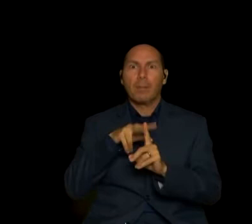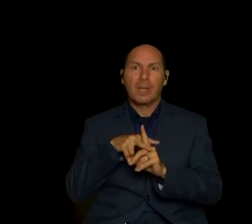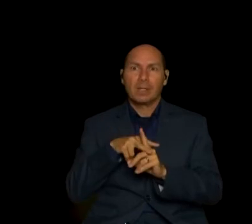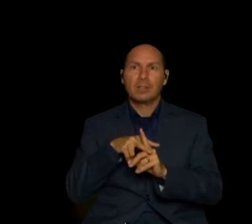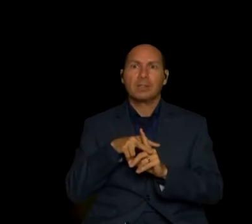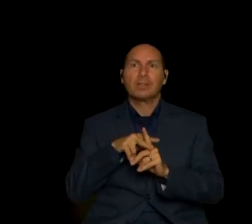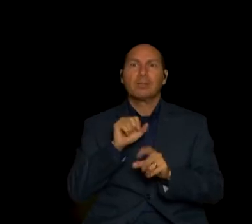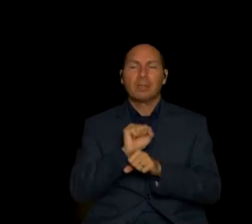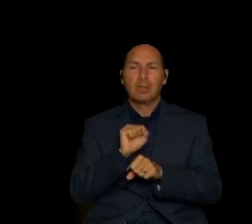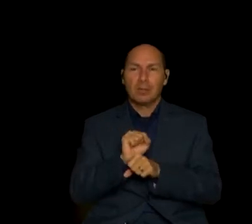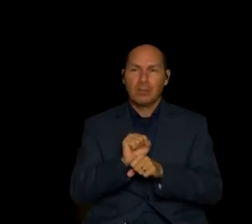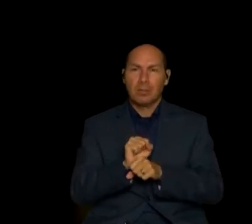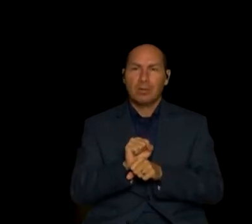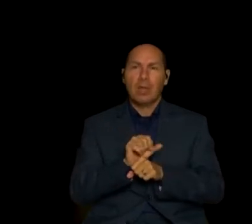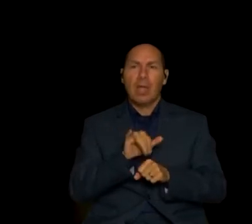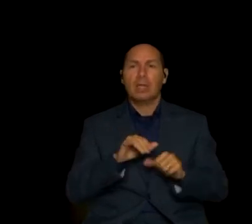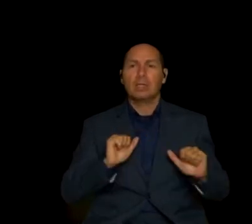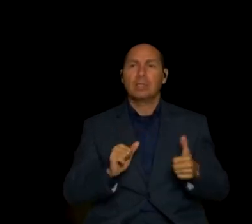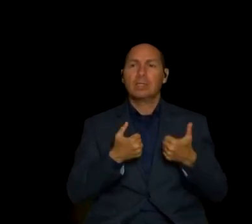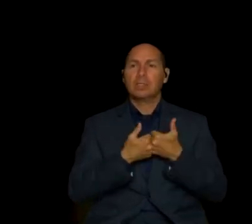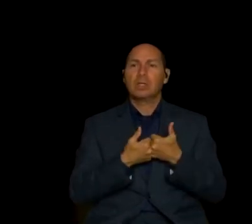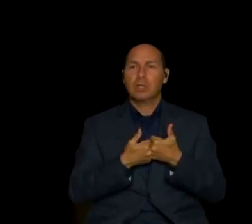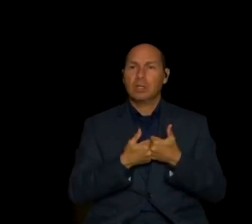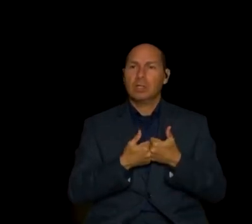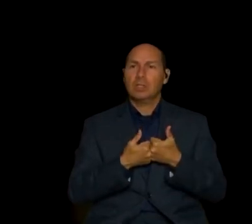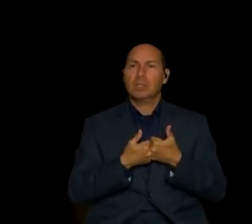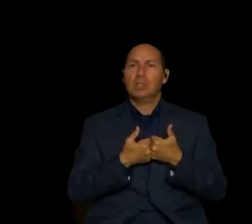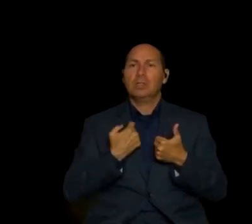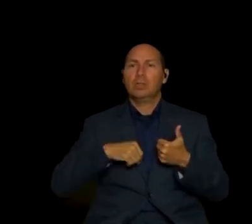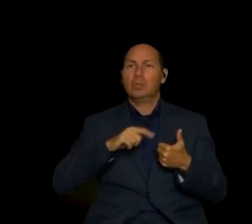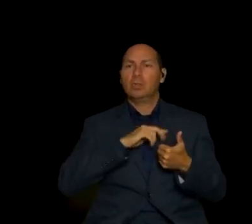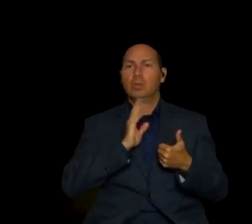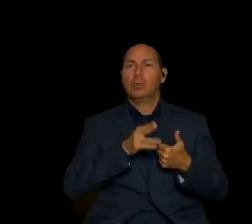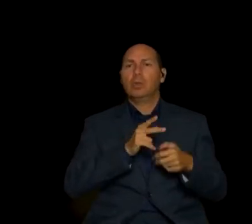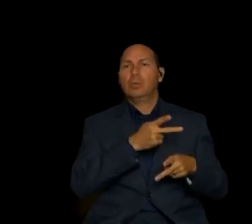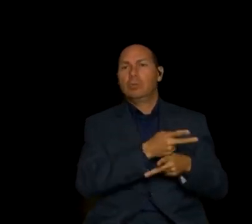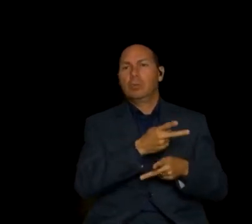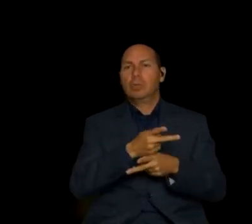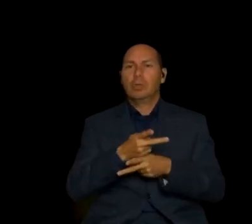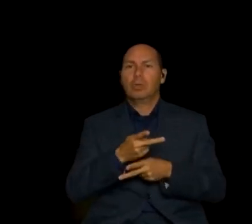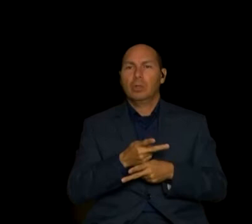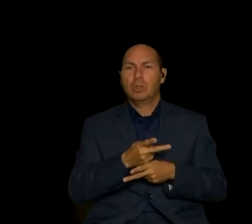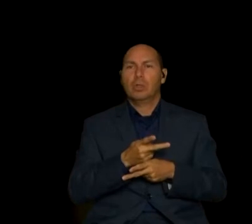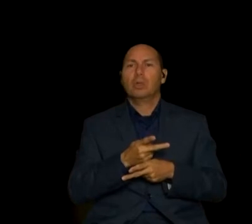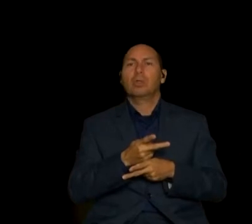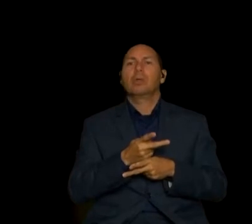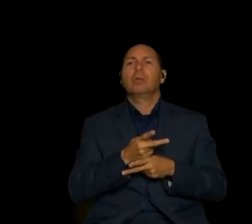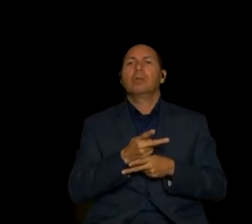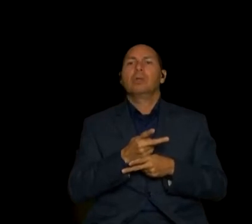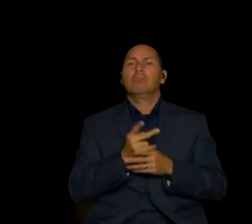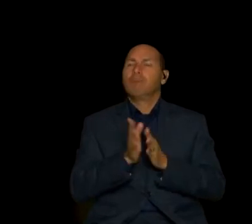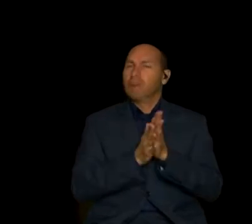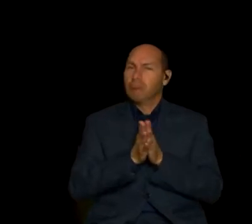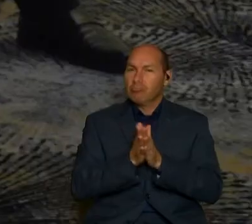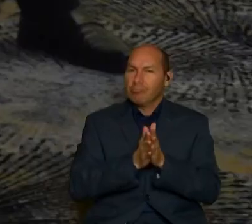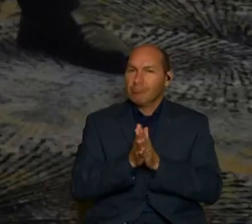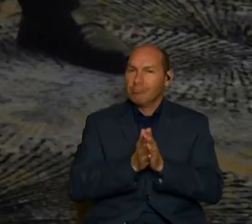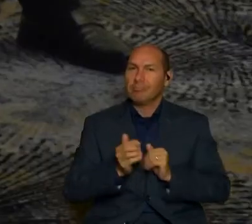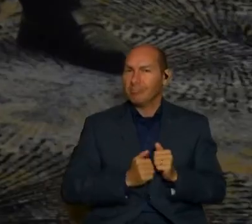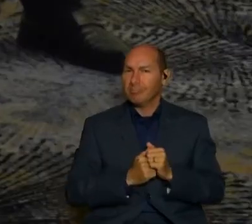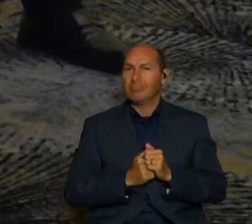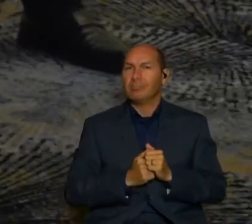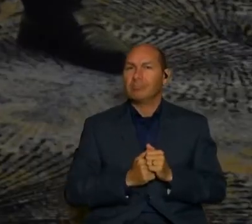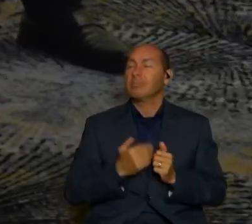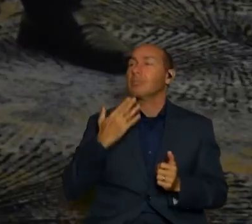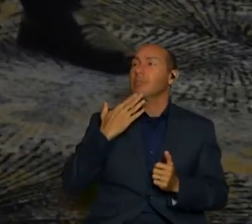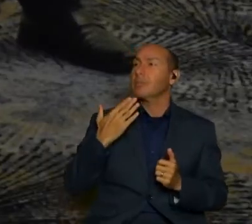a challenge that we're gonna take on very, very enthusiastically. Thank you, and they told me that